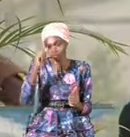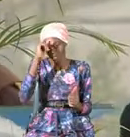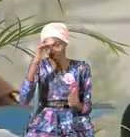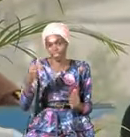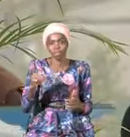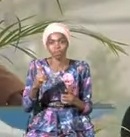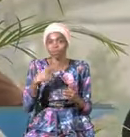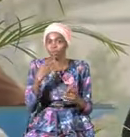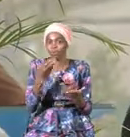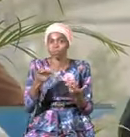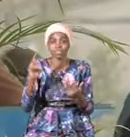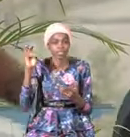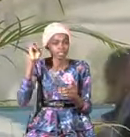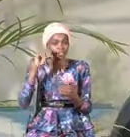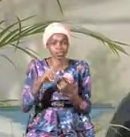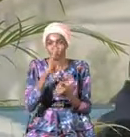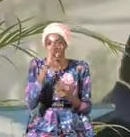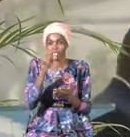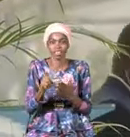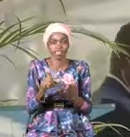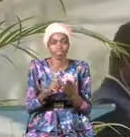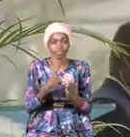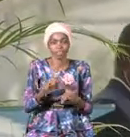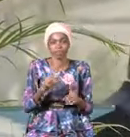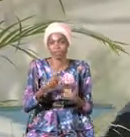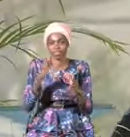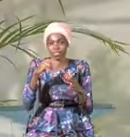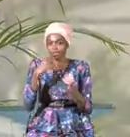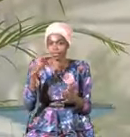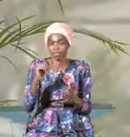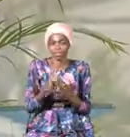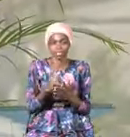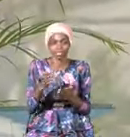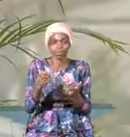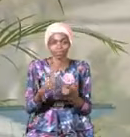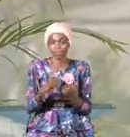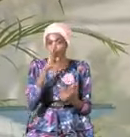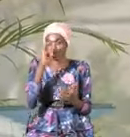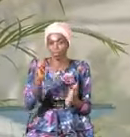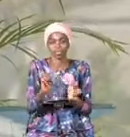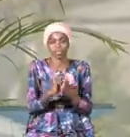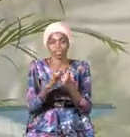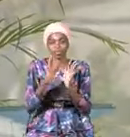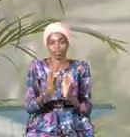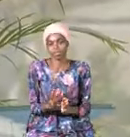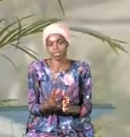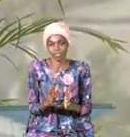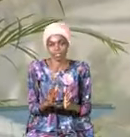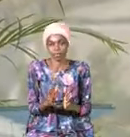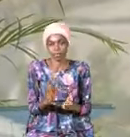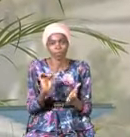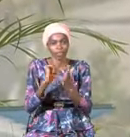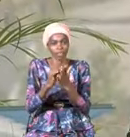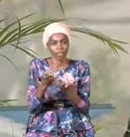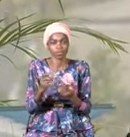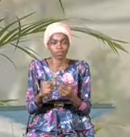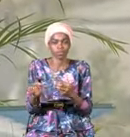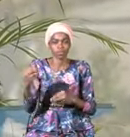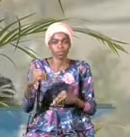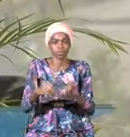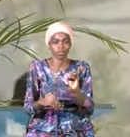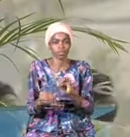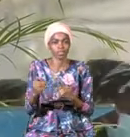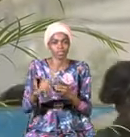But I told him, I want to be an economist, that I want to contribute to